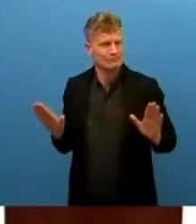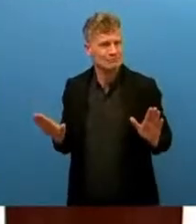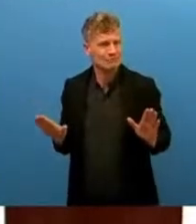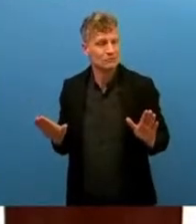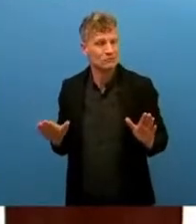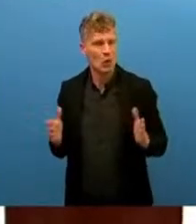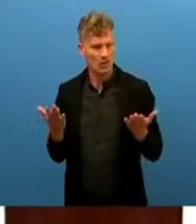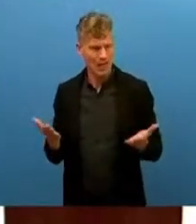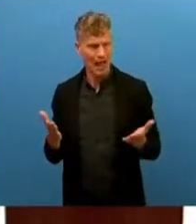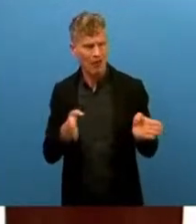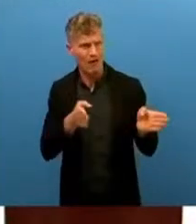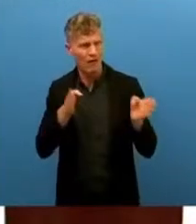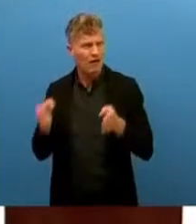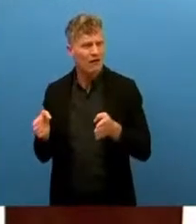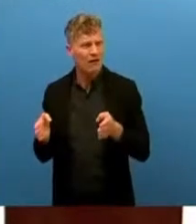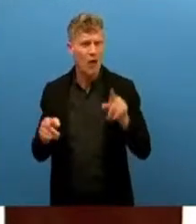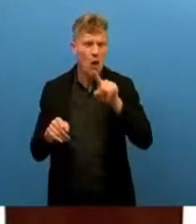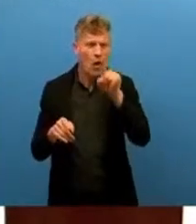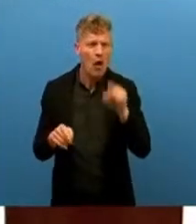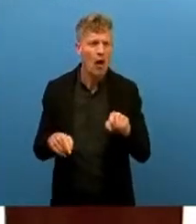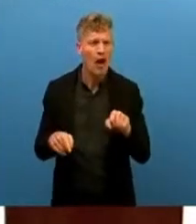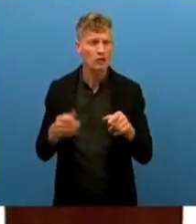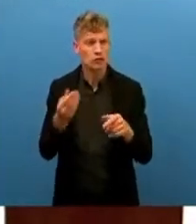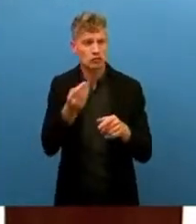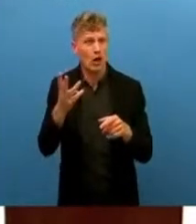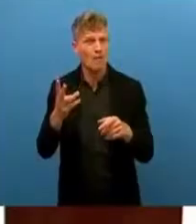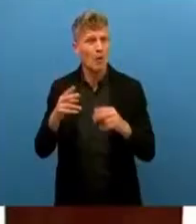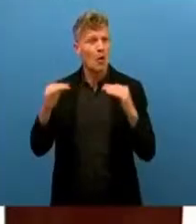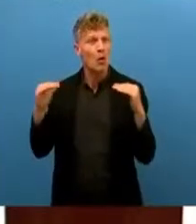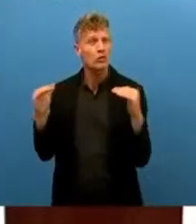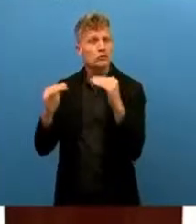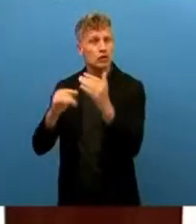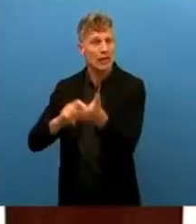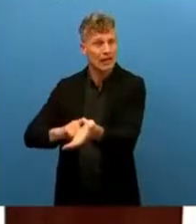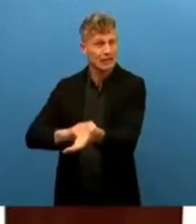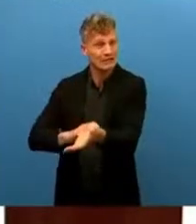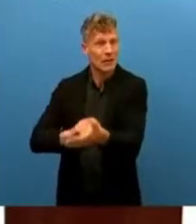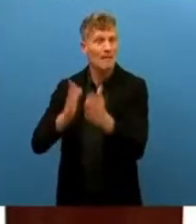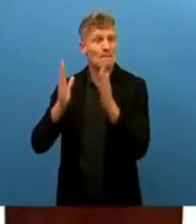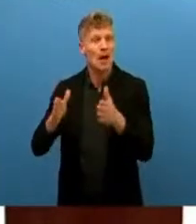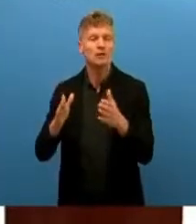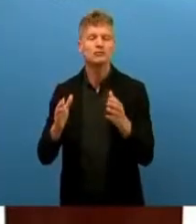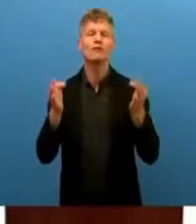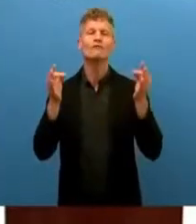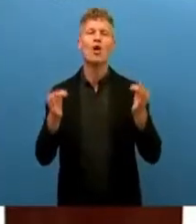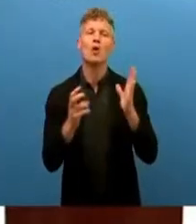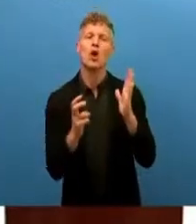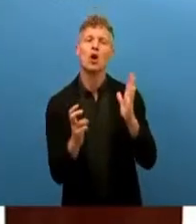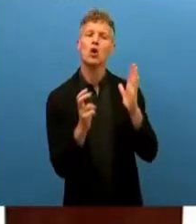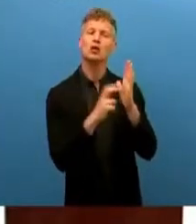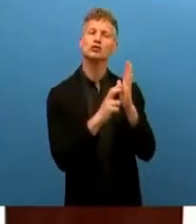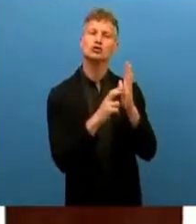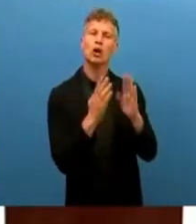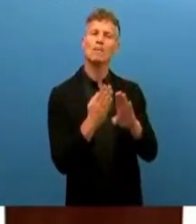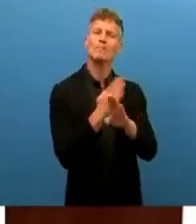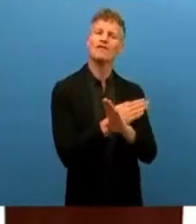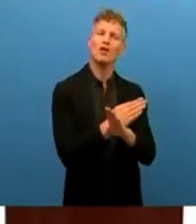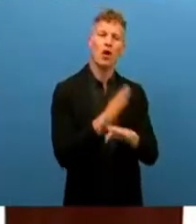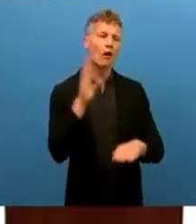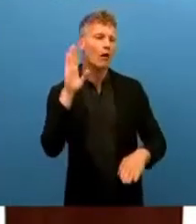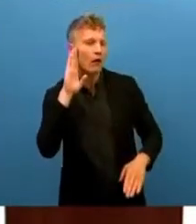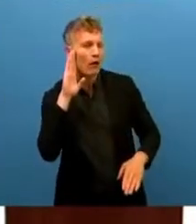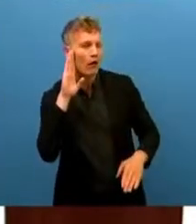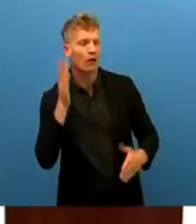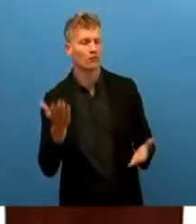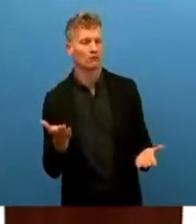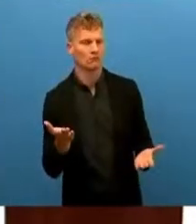that indigenous organizations be formally registered in order to be heard? Our indigenous institutions carry